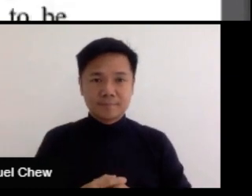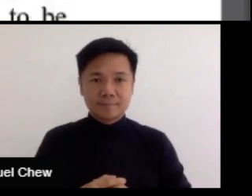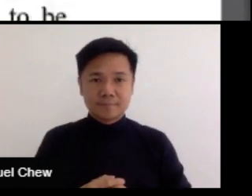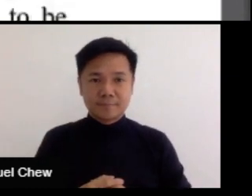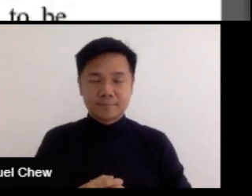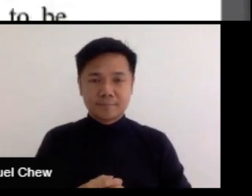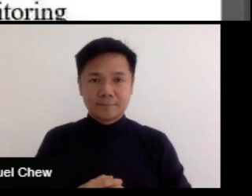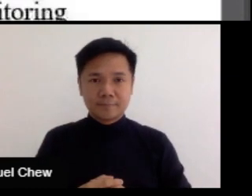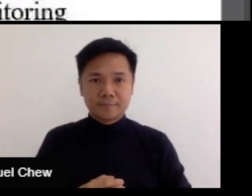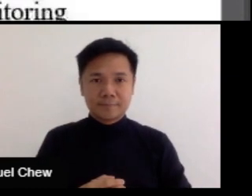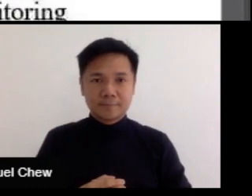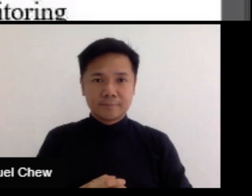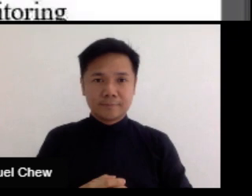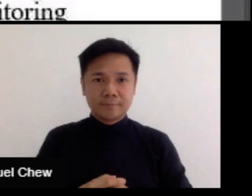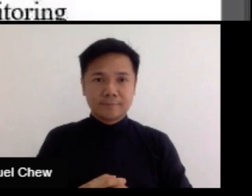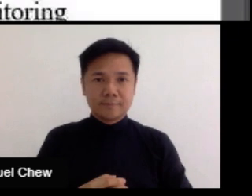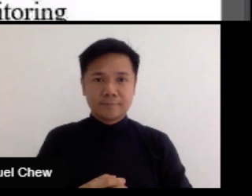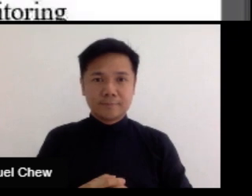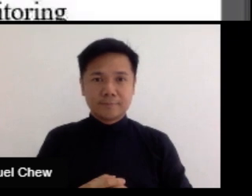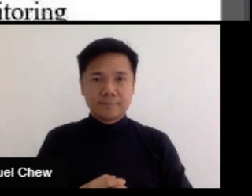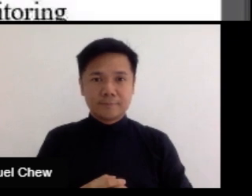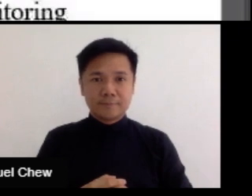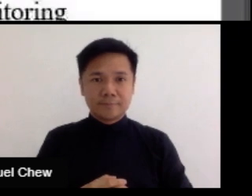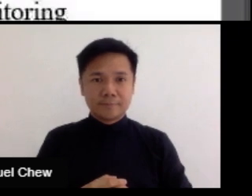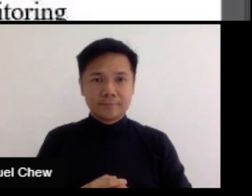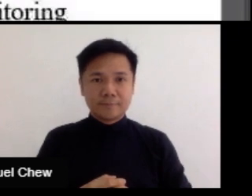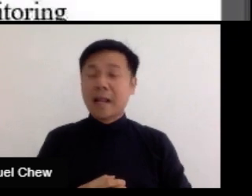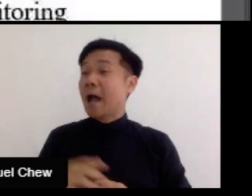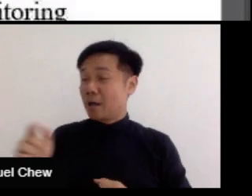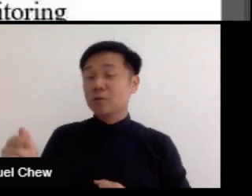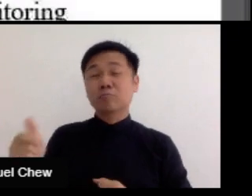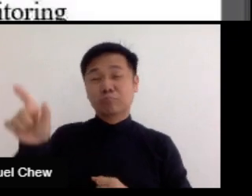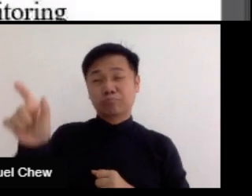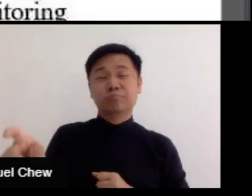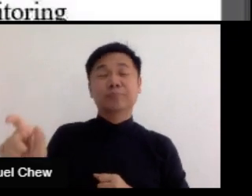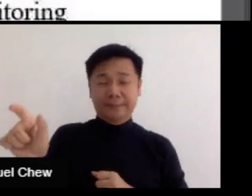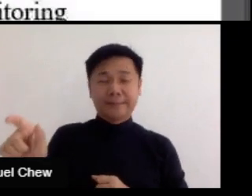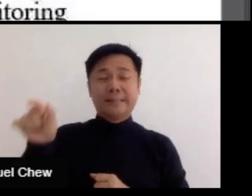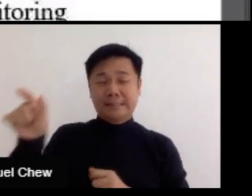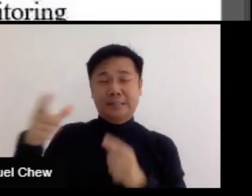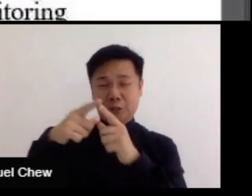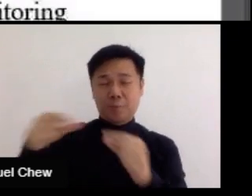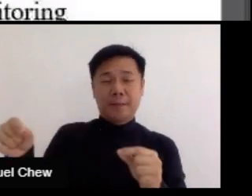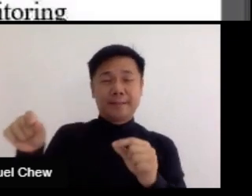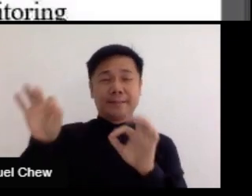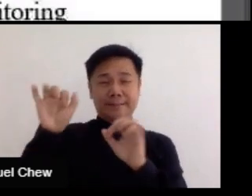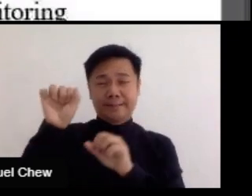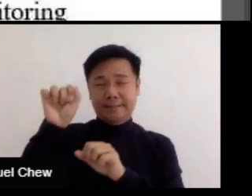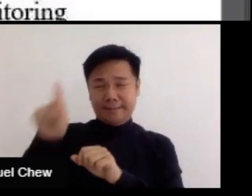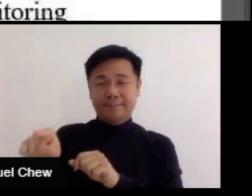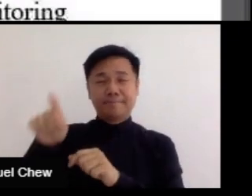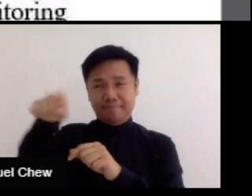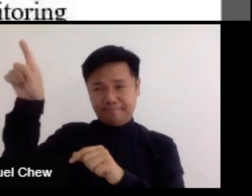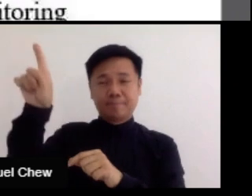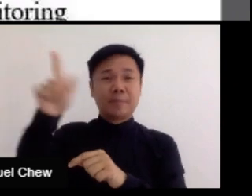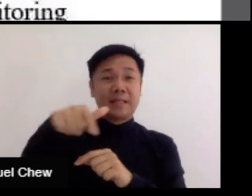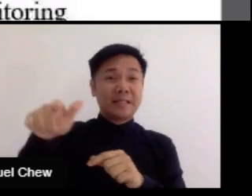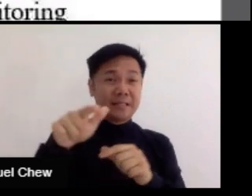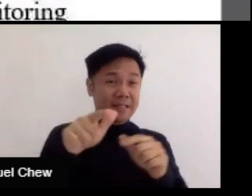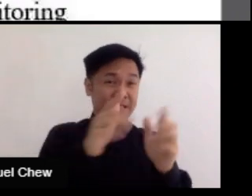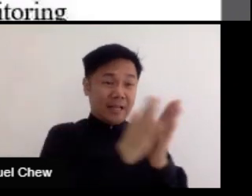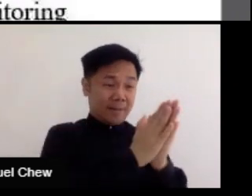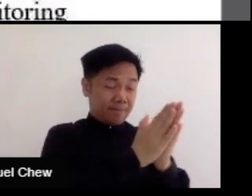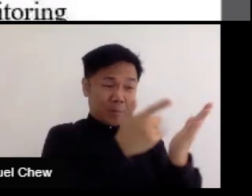did. I think it's a point raised, a valid point raised by the distinguished delegate of Japan. The format that we received from editorial is very clearly